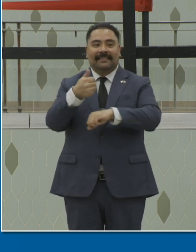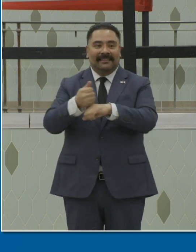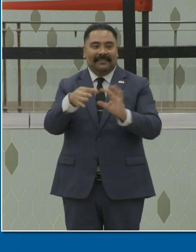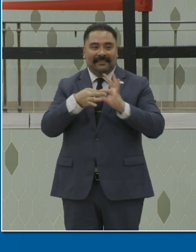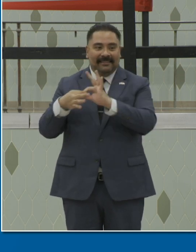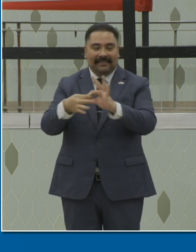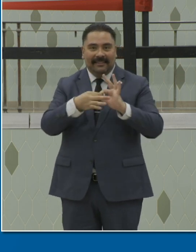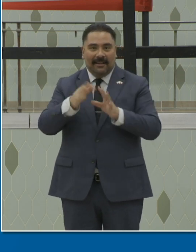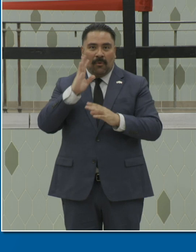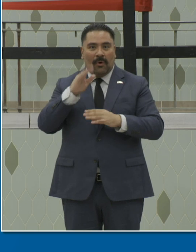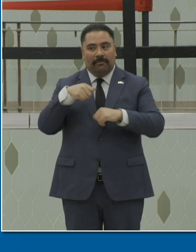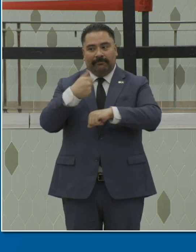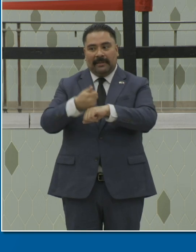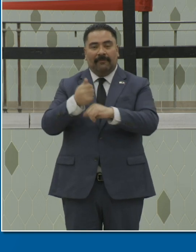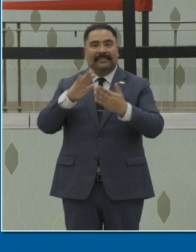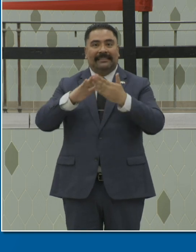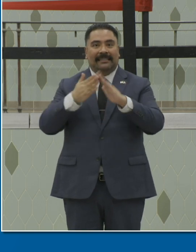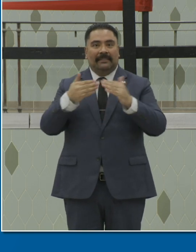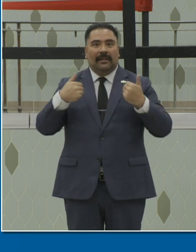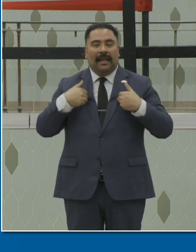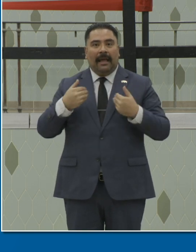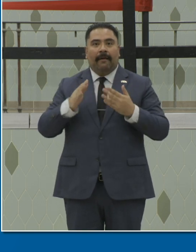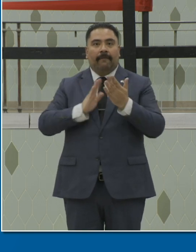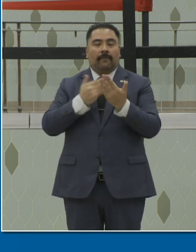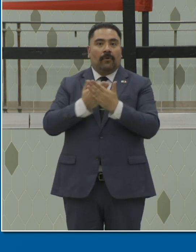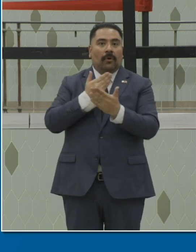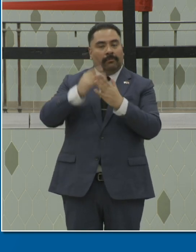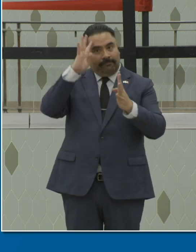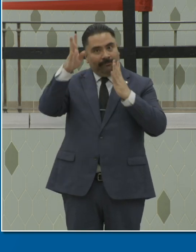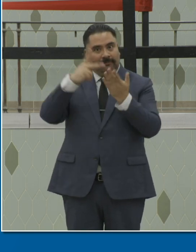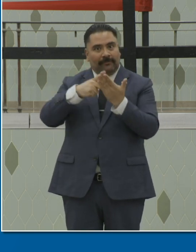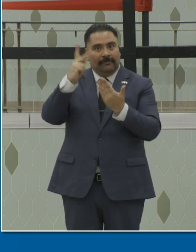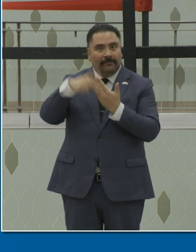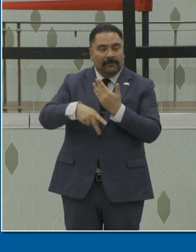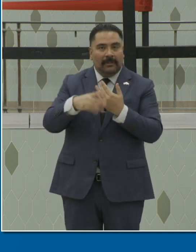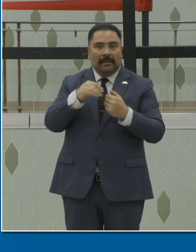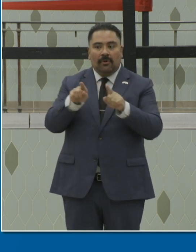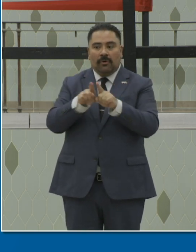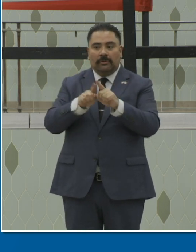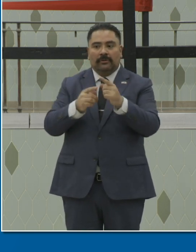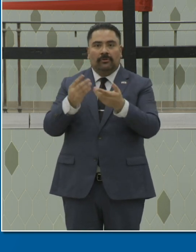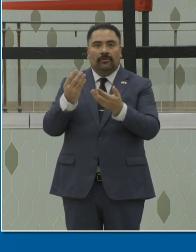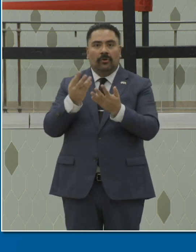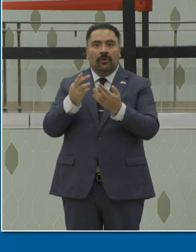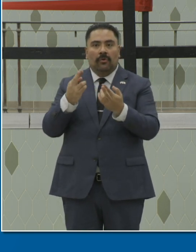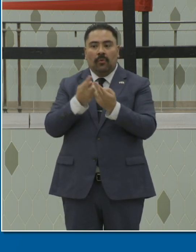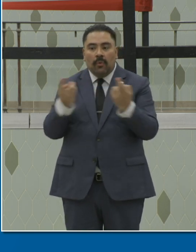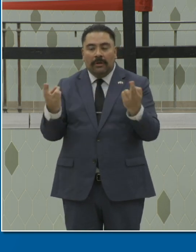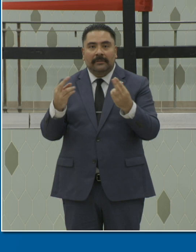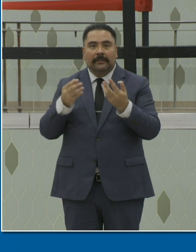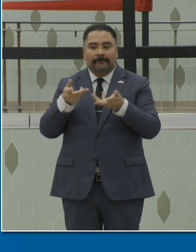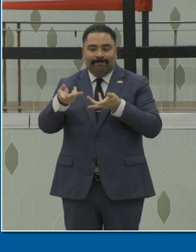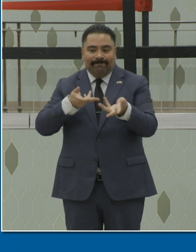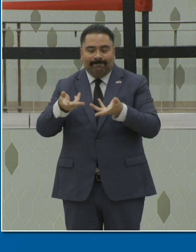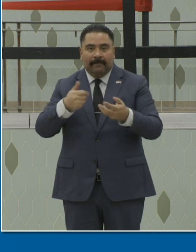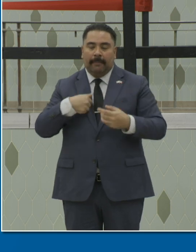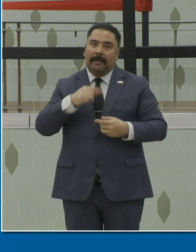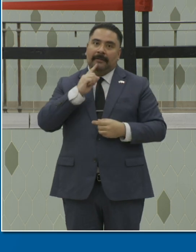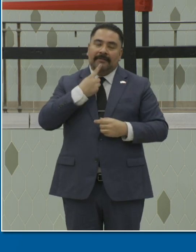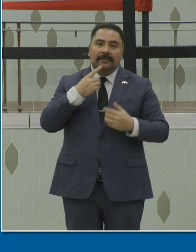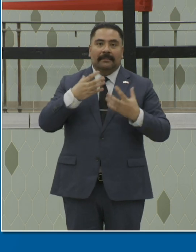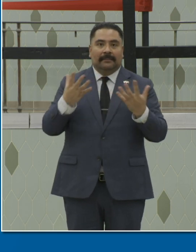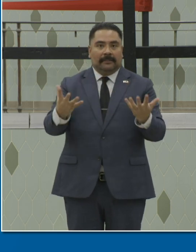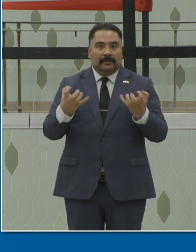collaborative approach will enable our city to achieve innovative solutions and effectively leveraging more resources. It is my